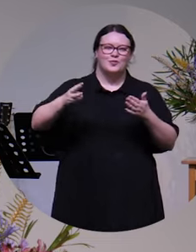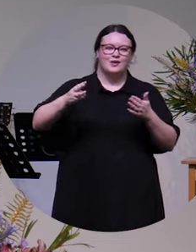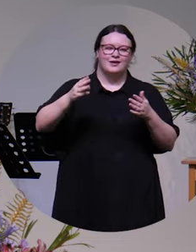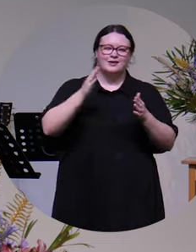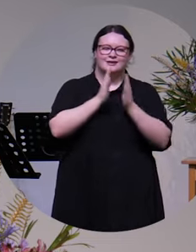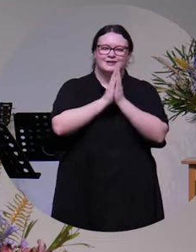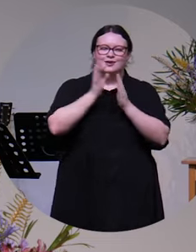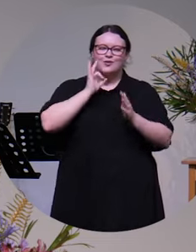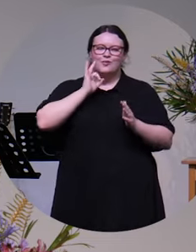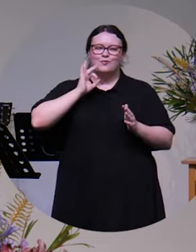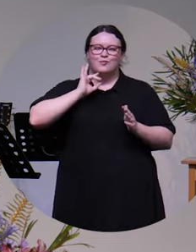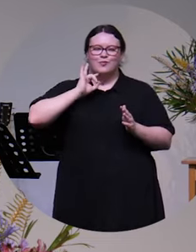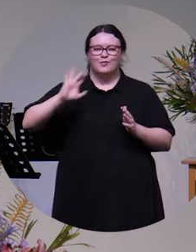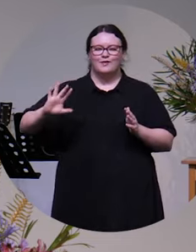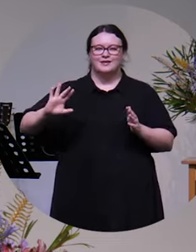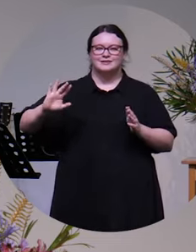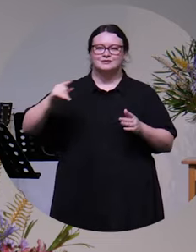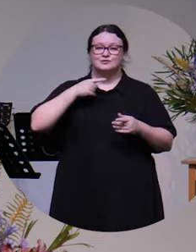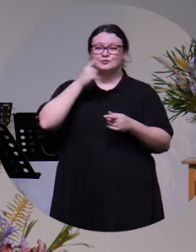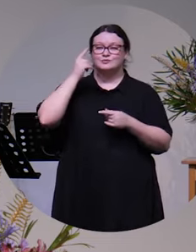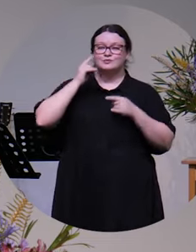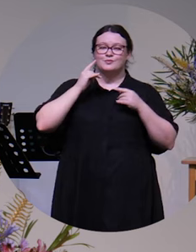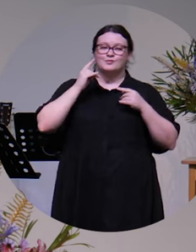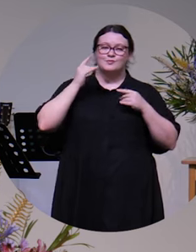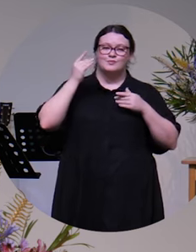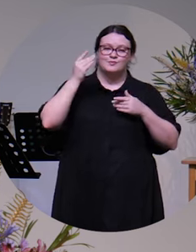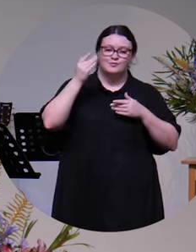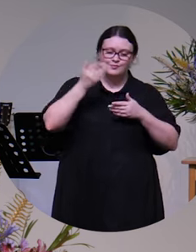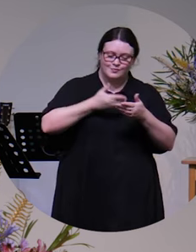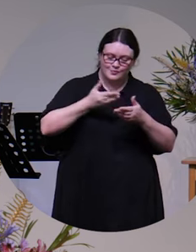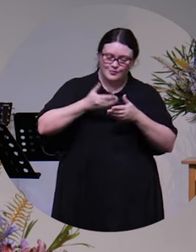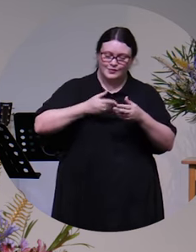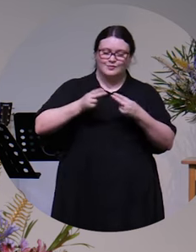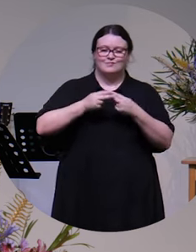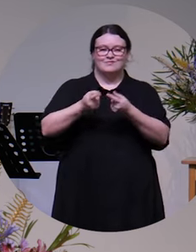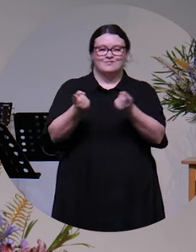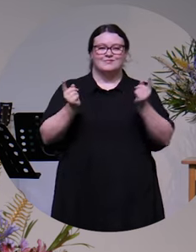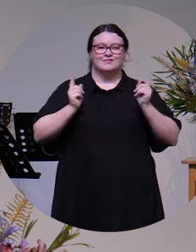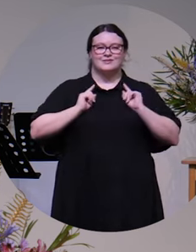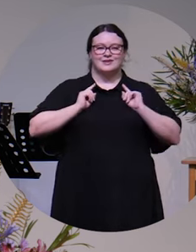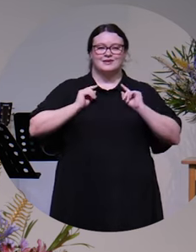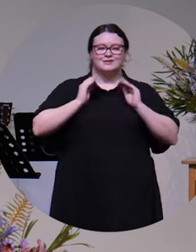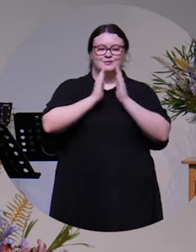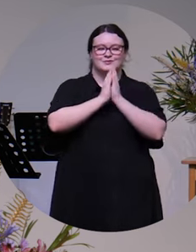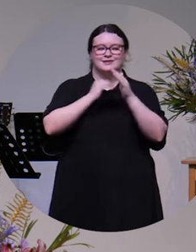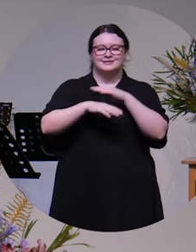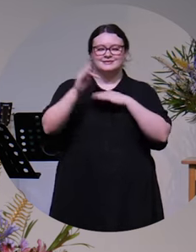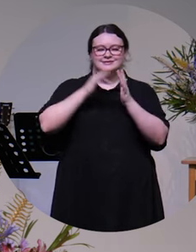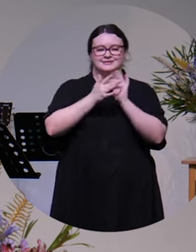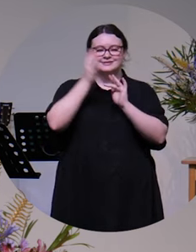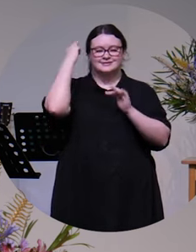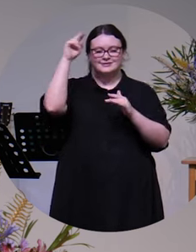speak to us, encourage and guide. We pray in Jesus' name. Amen.